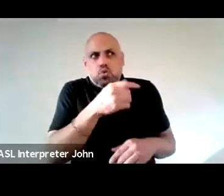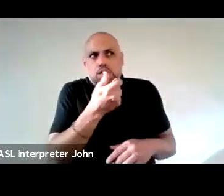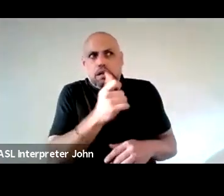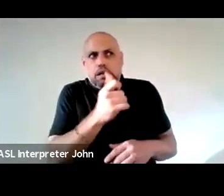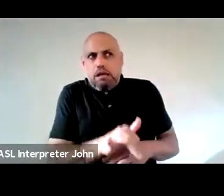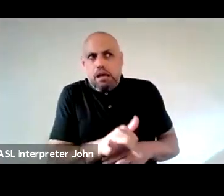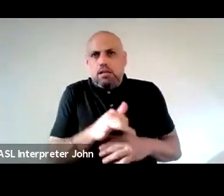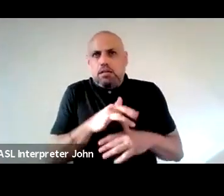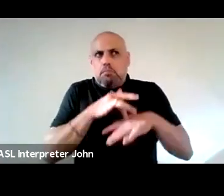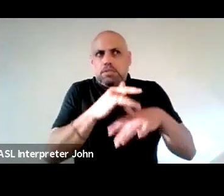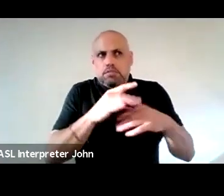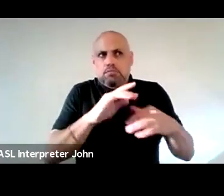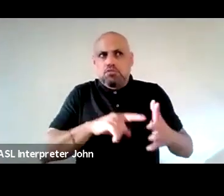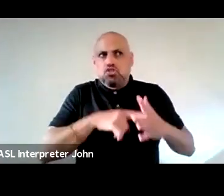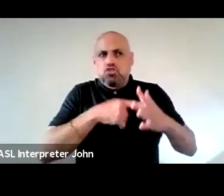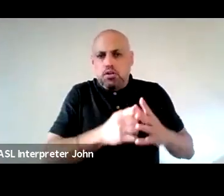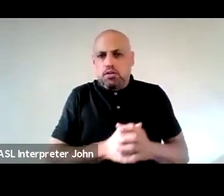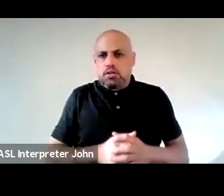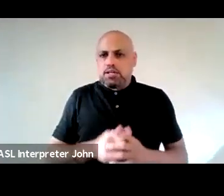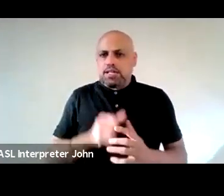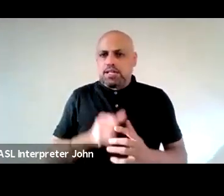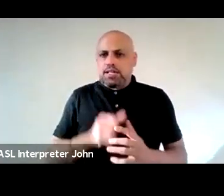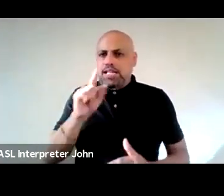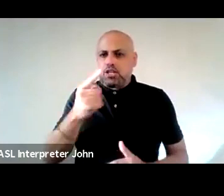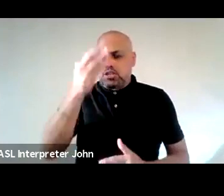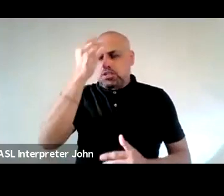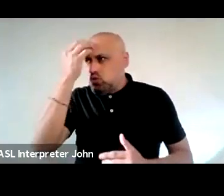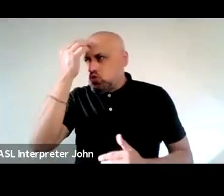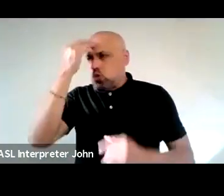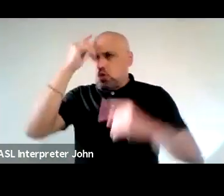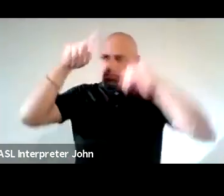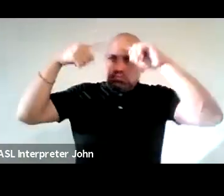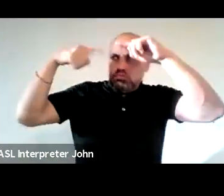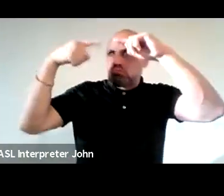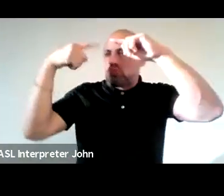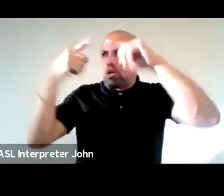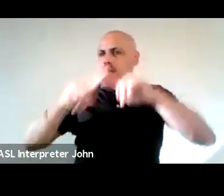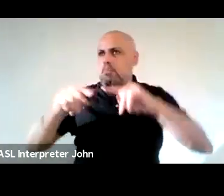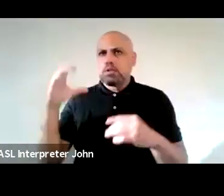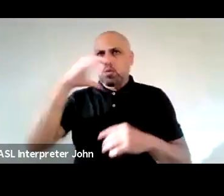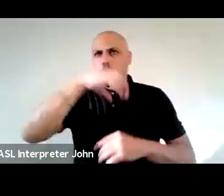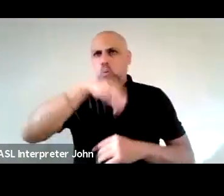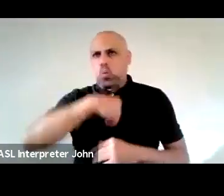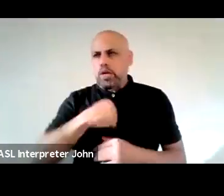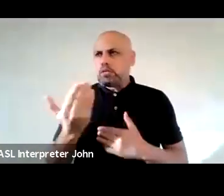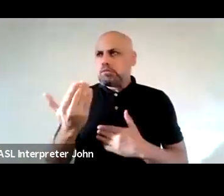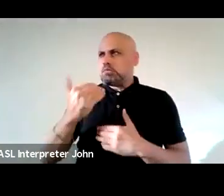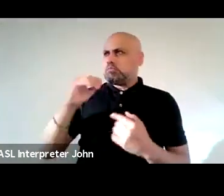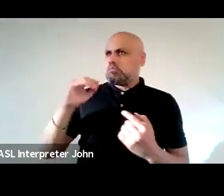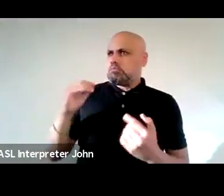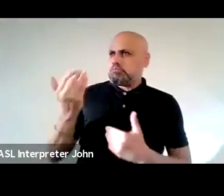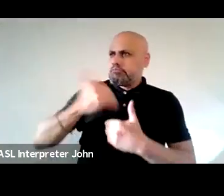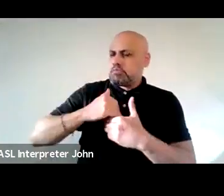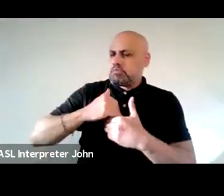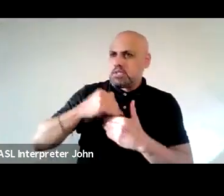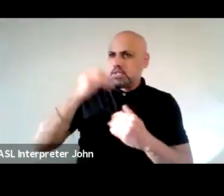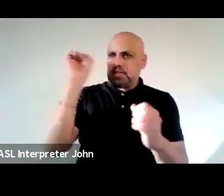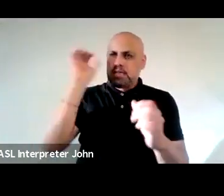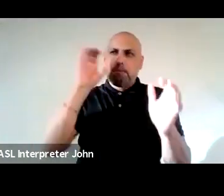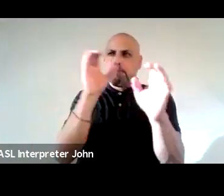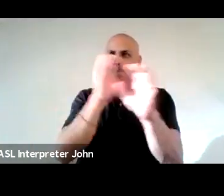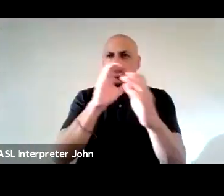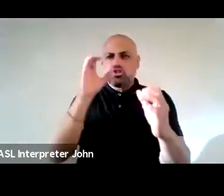commenced. It wasn't just the thoughts spinning around, but the bizarre and disturbing imagery that accompanied the